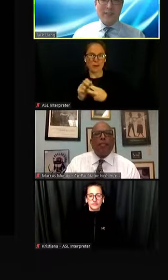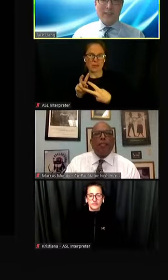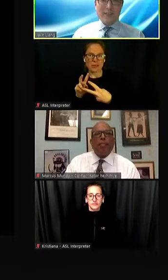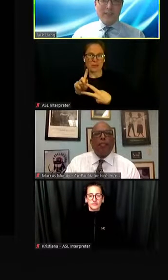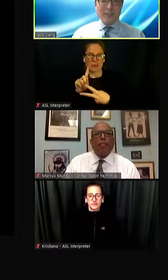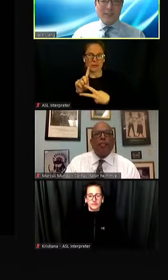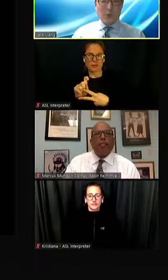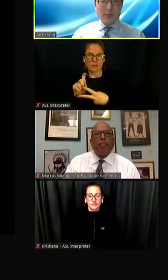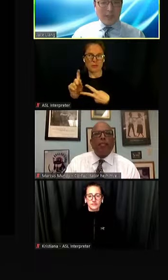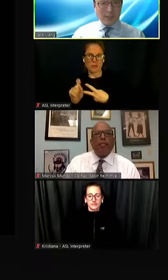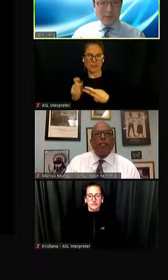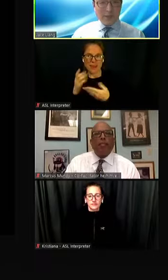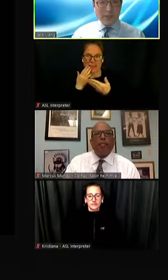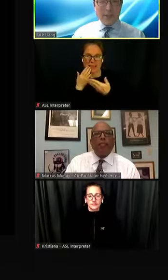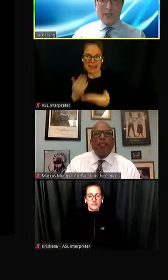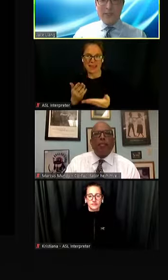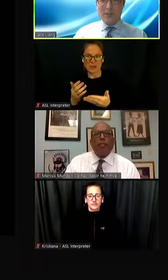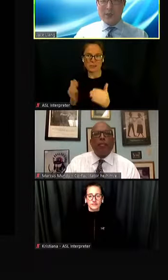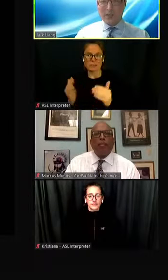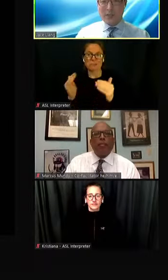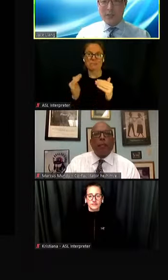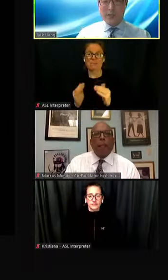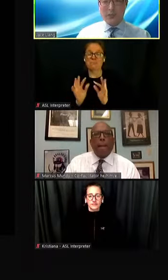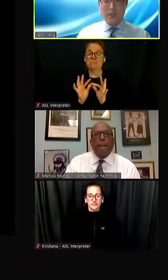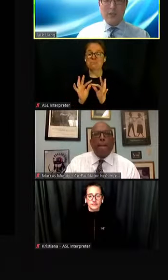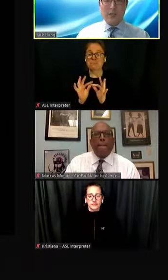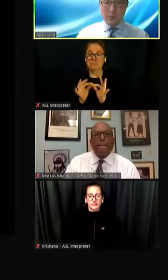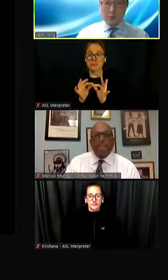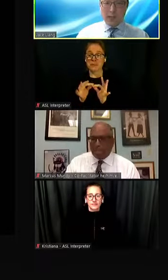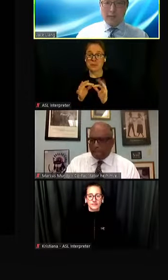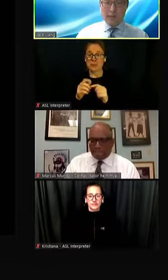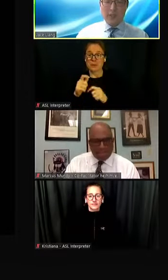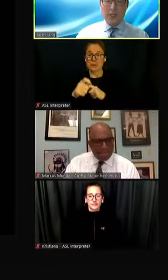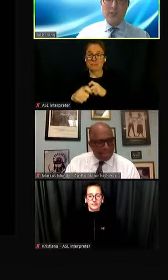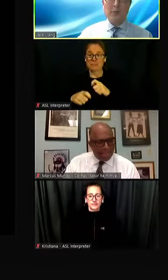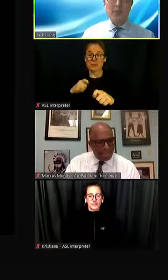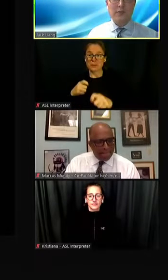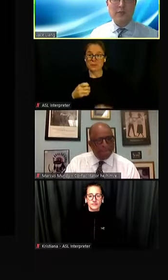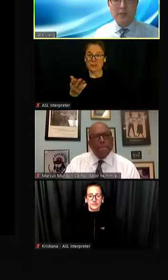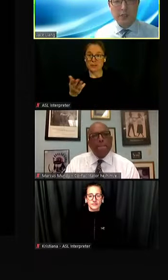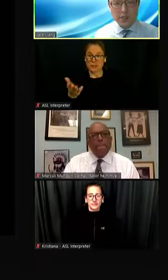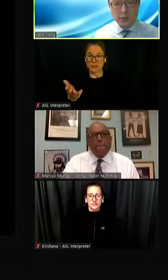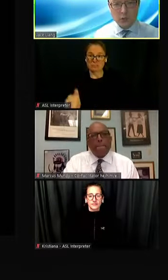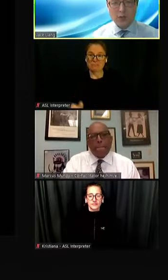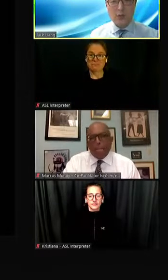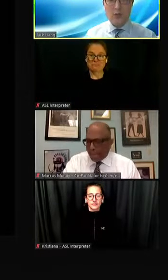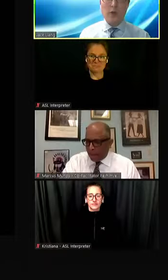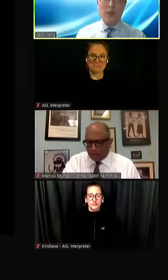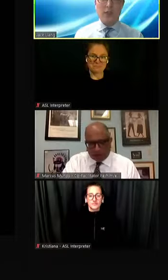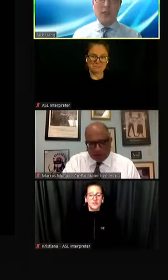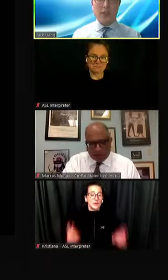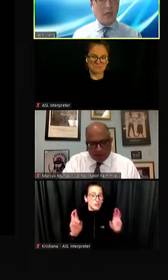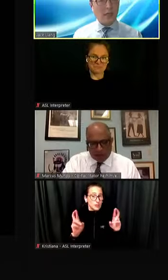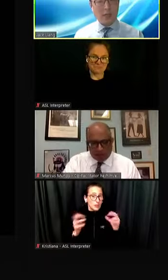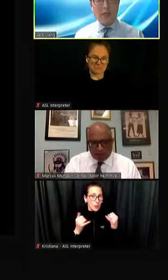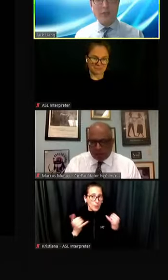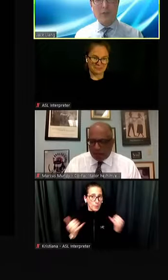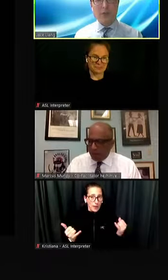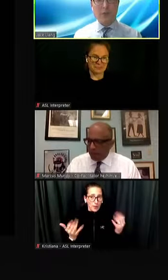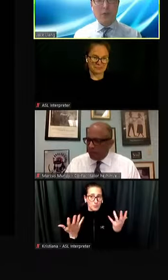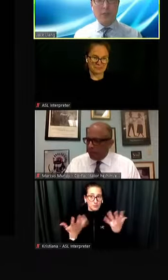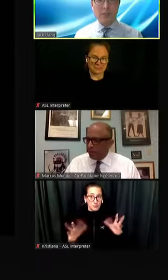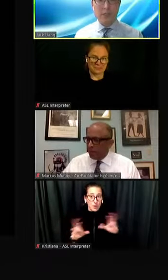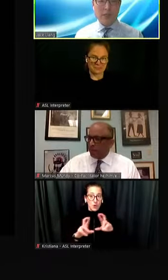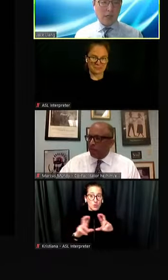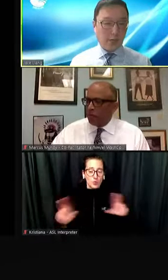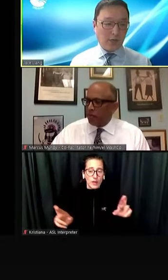that. So with that, hopefully you guys are ready to do a little deep dive into the county's budget for fiscal year 2021. And I know many of you